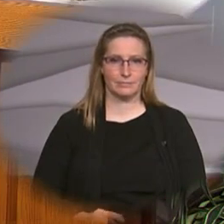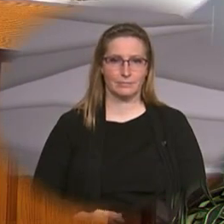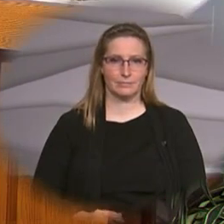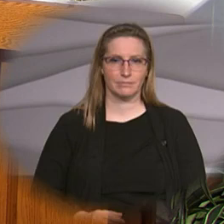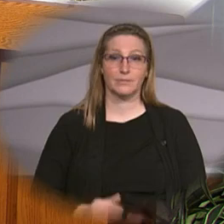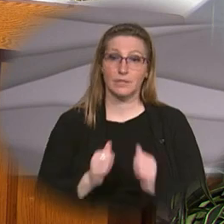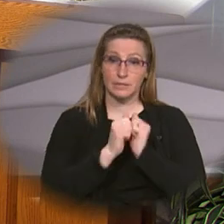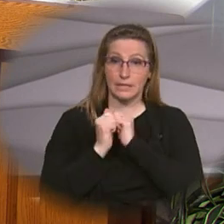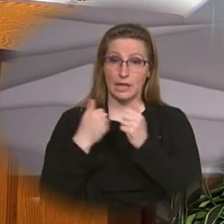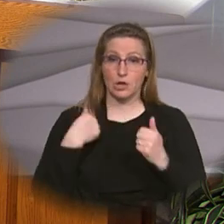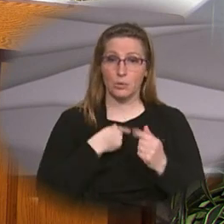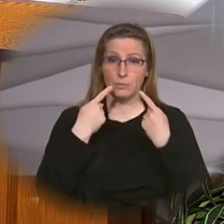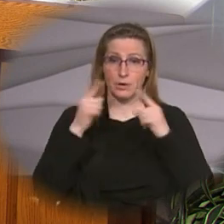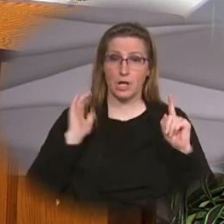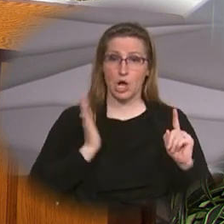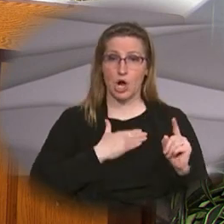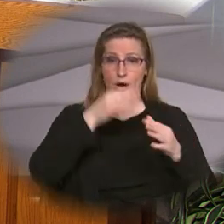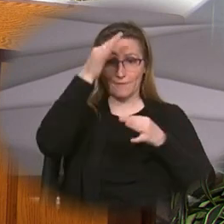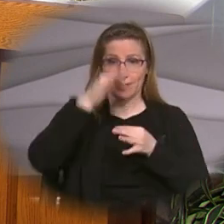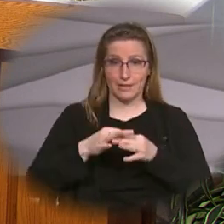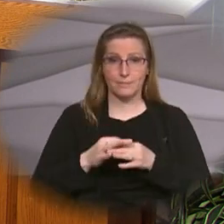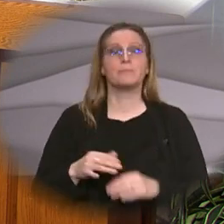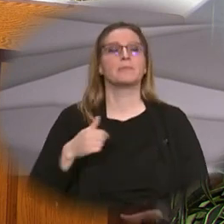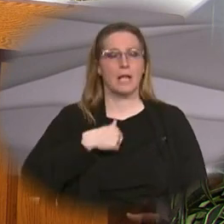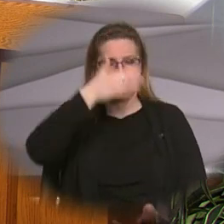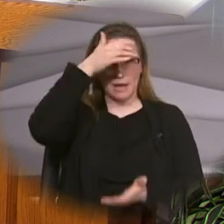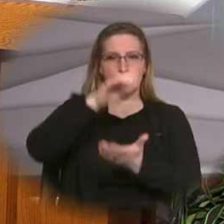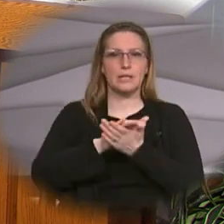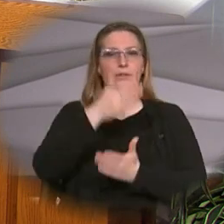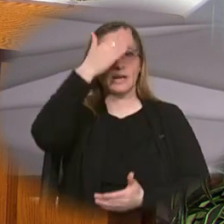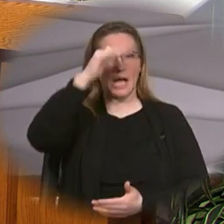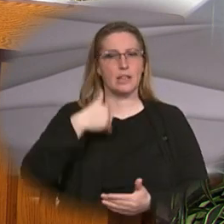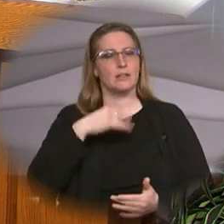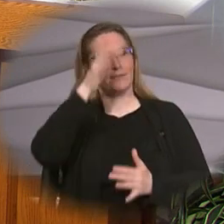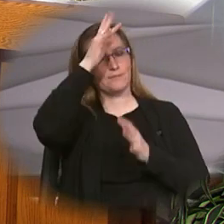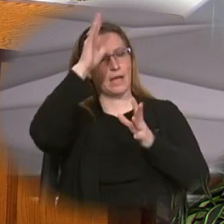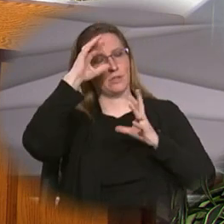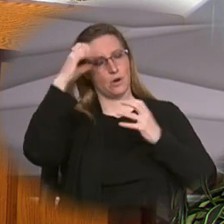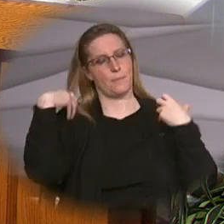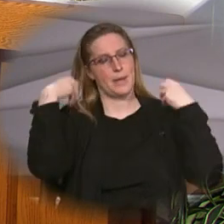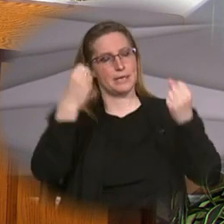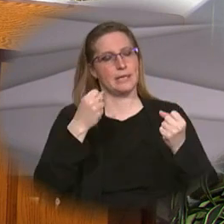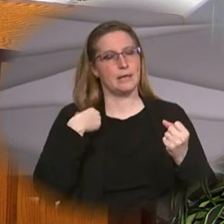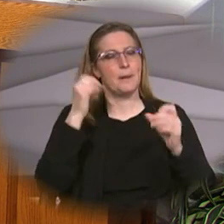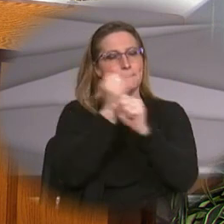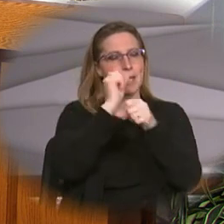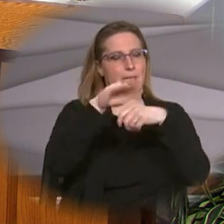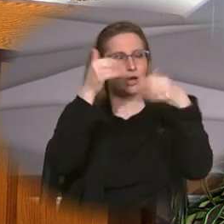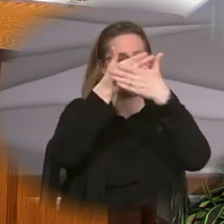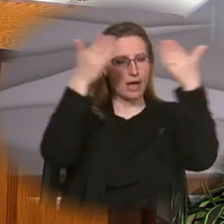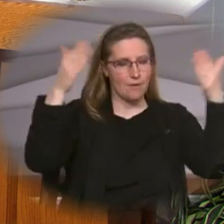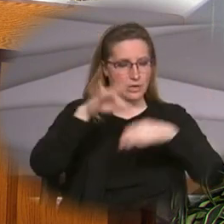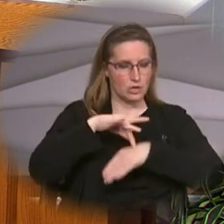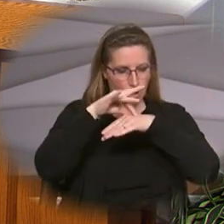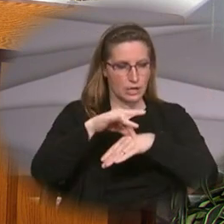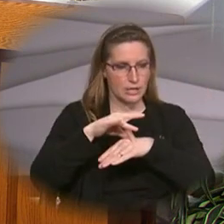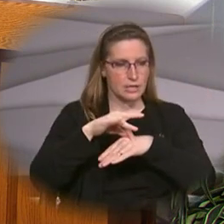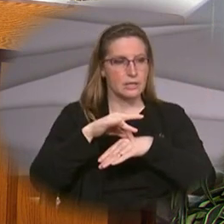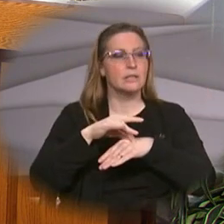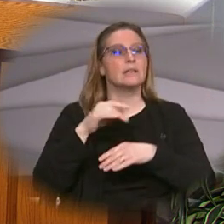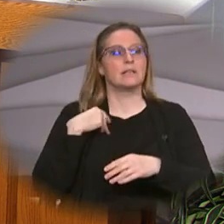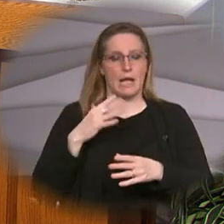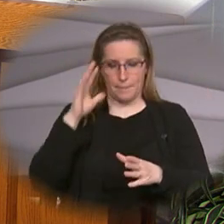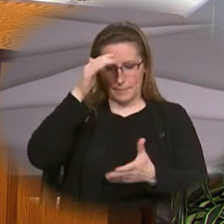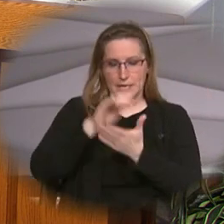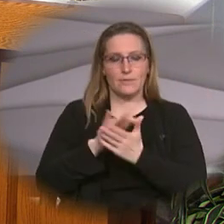together we profess our faith I believe in God, the Father almighty creator of heaven and earth and in